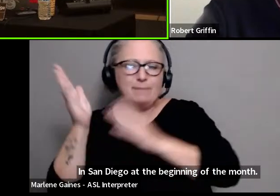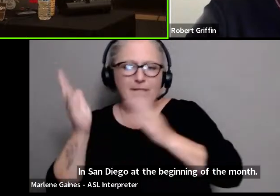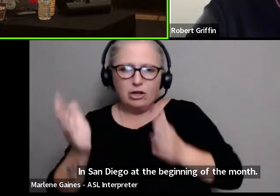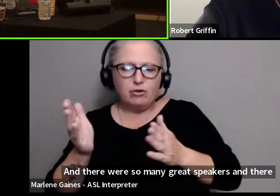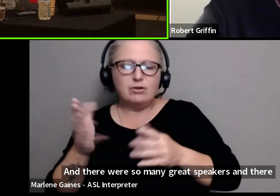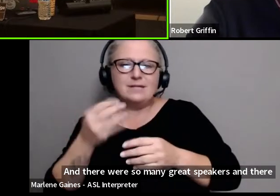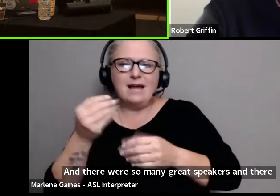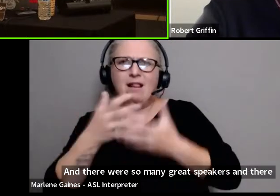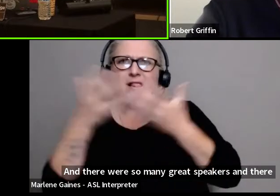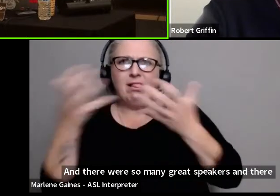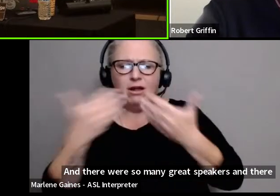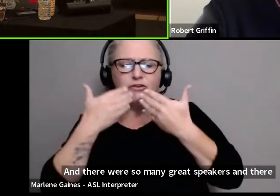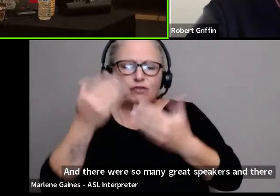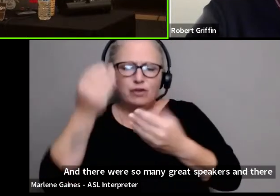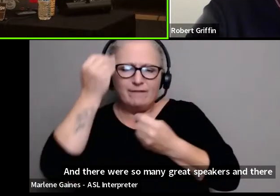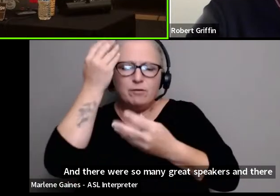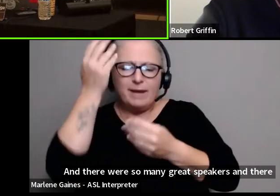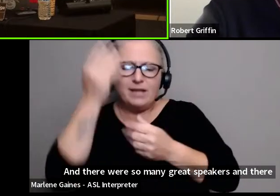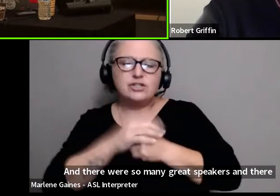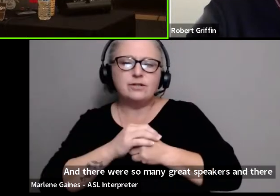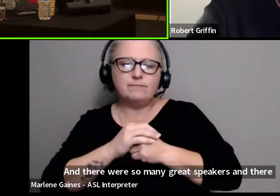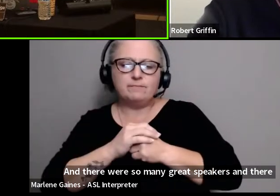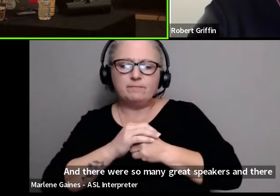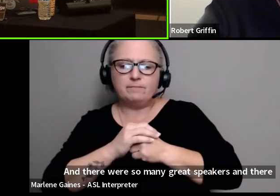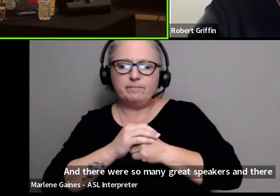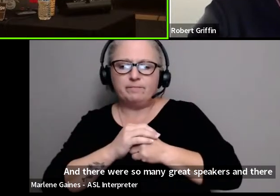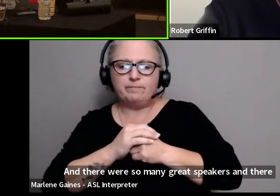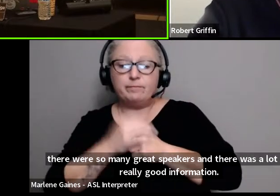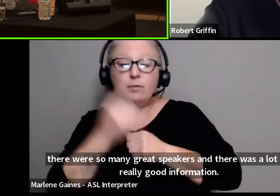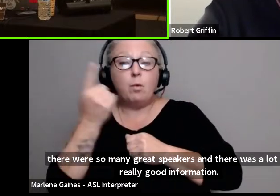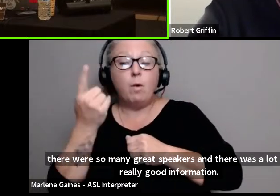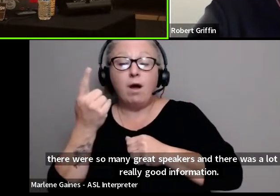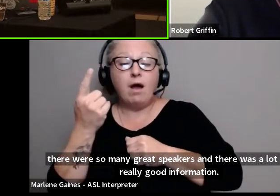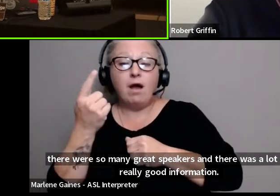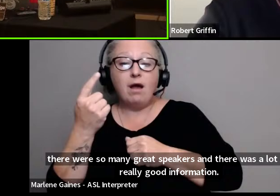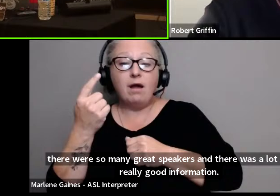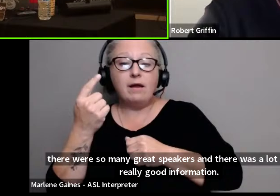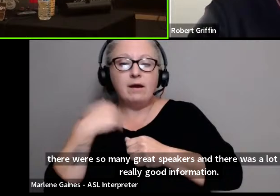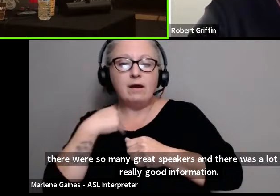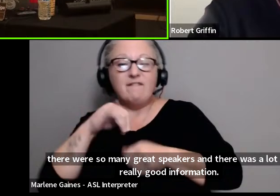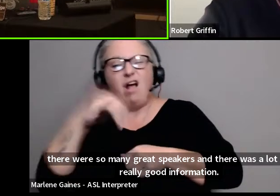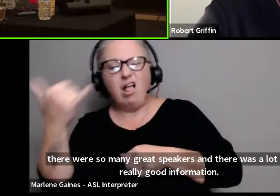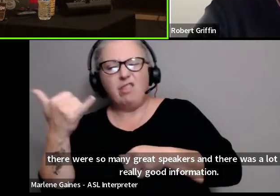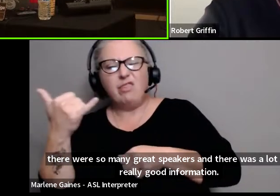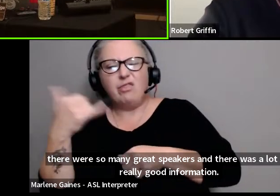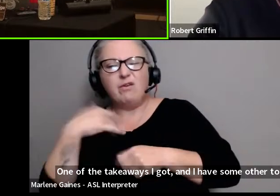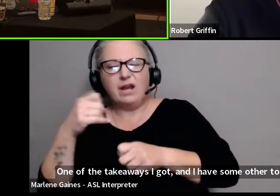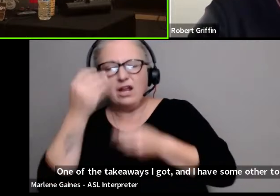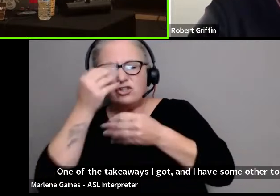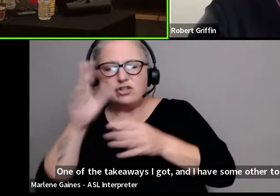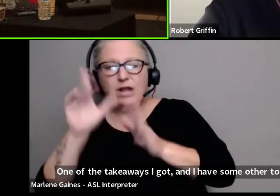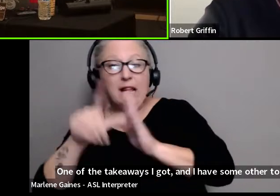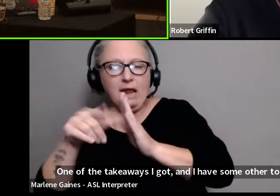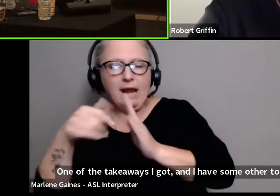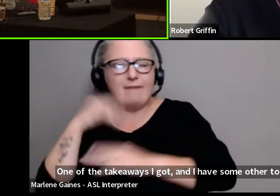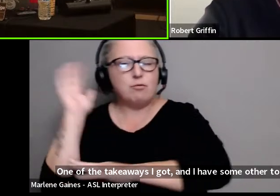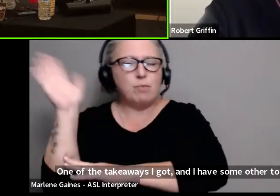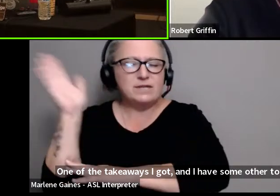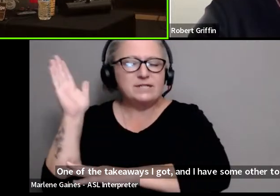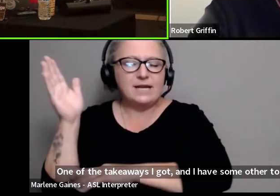really good information. One of the takeaways I got, and I have some other to share, but later when there's a presentation